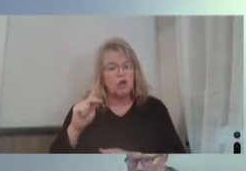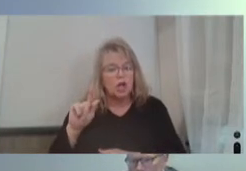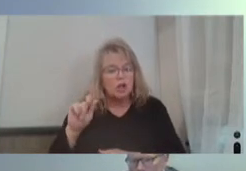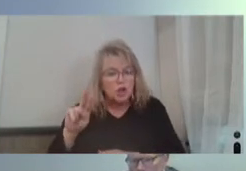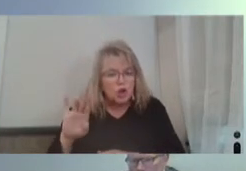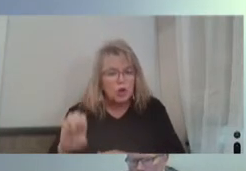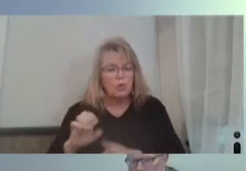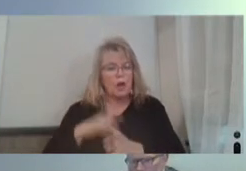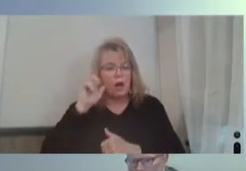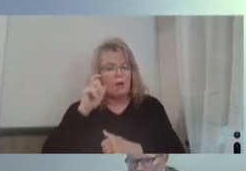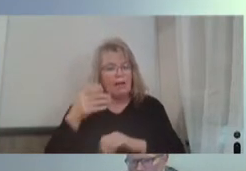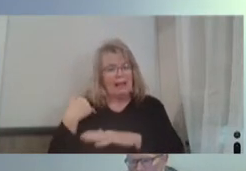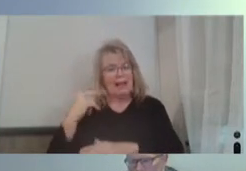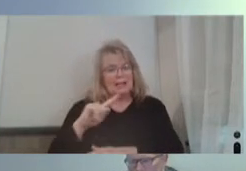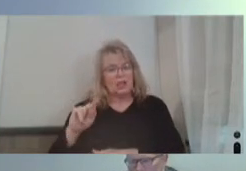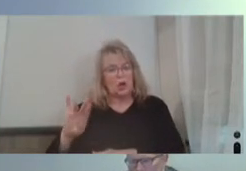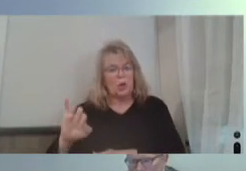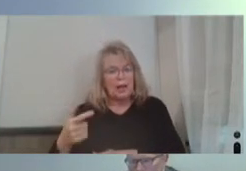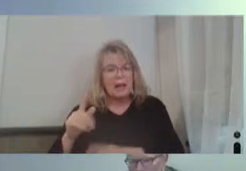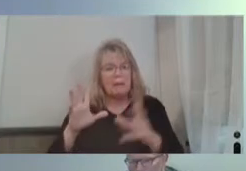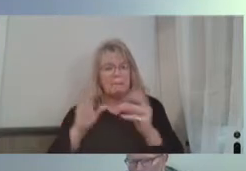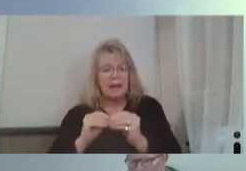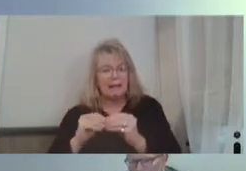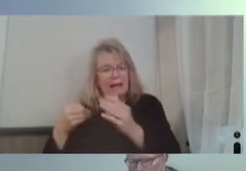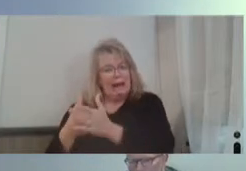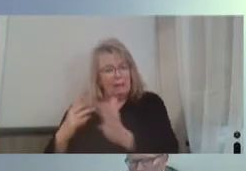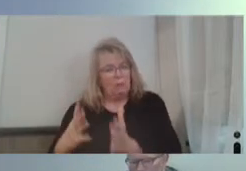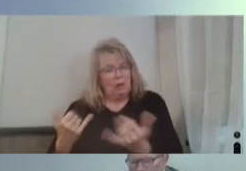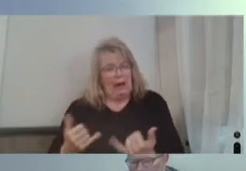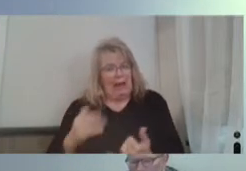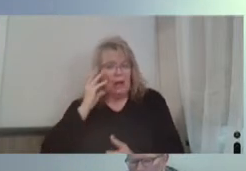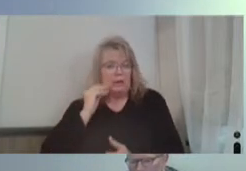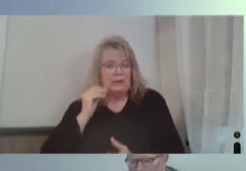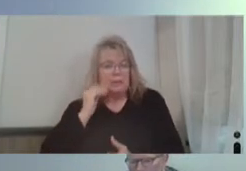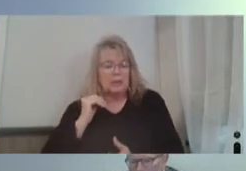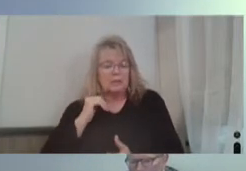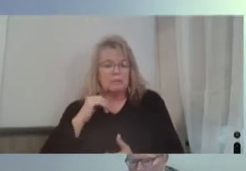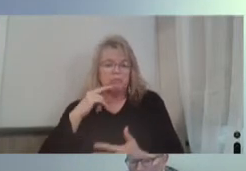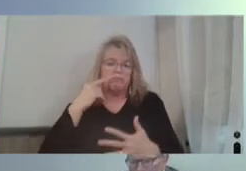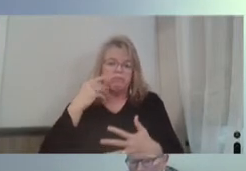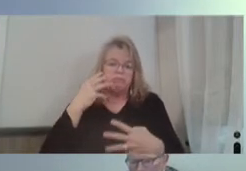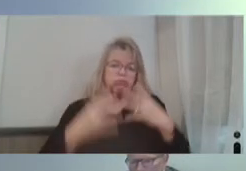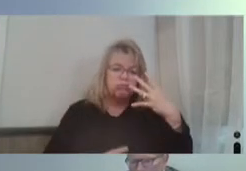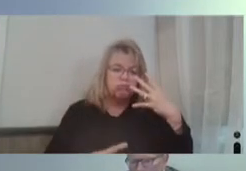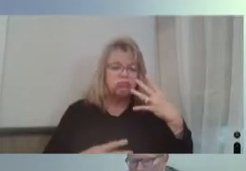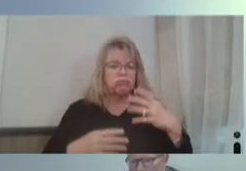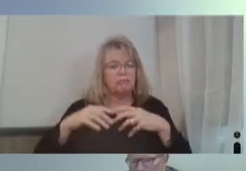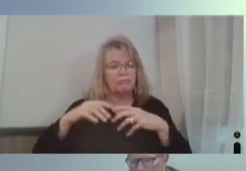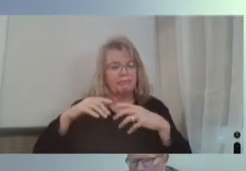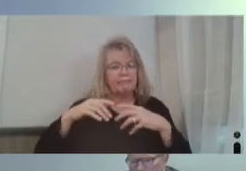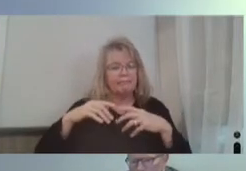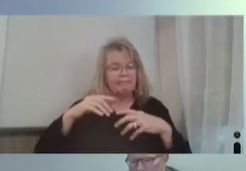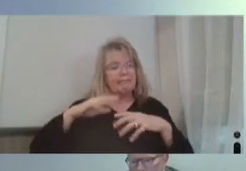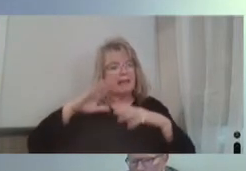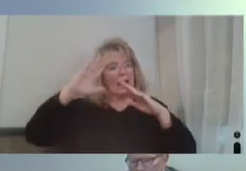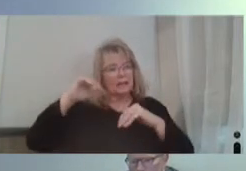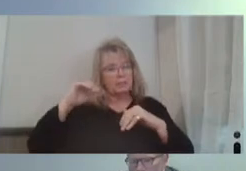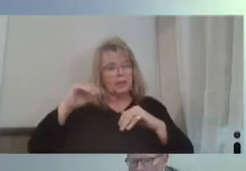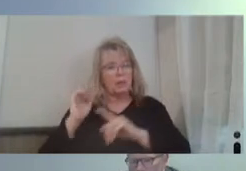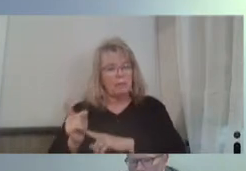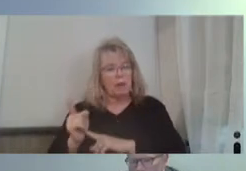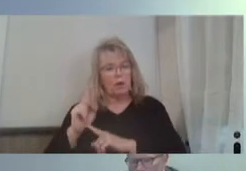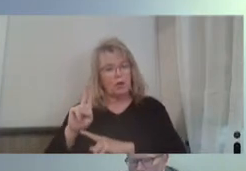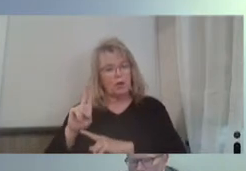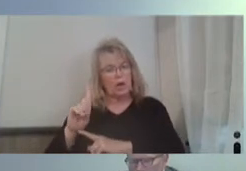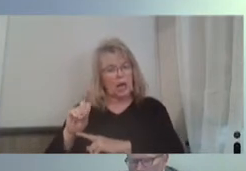last zoning meeting, where these neighbors who are now experiencing all of these very anticipatable moments that the UDO has brought,